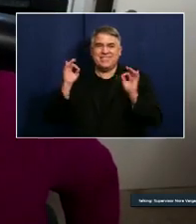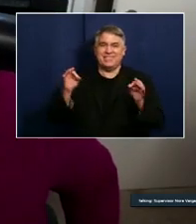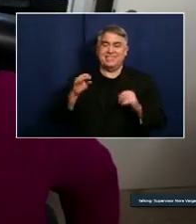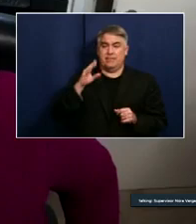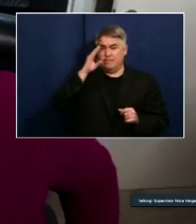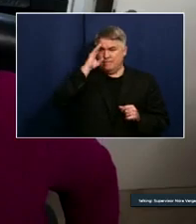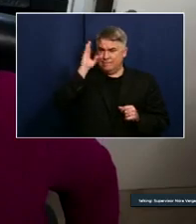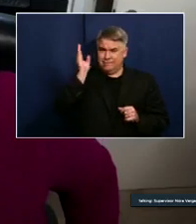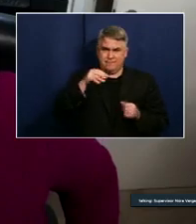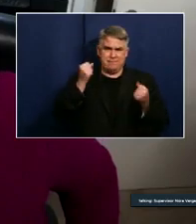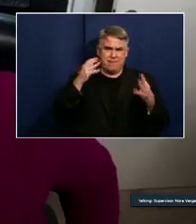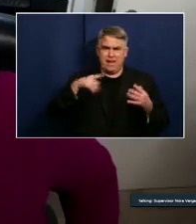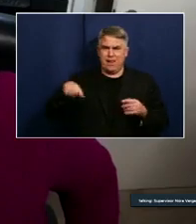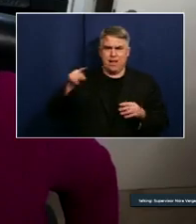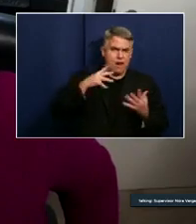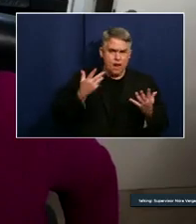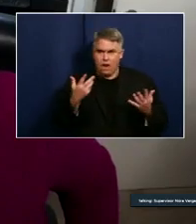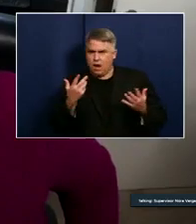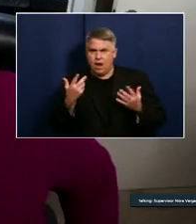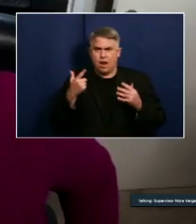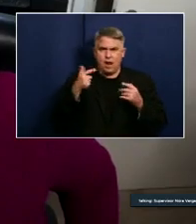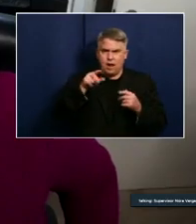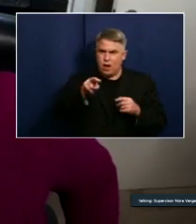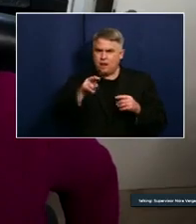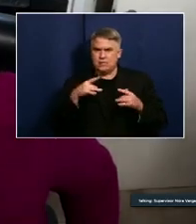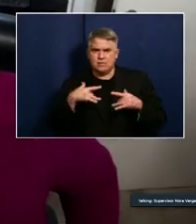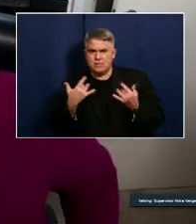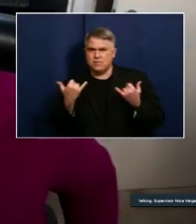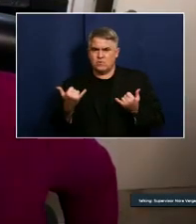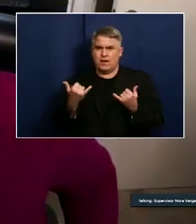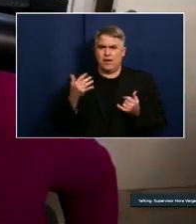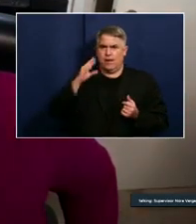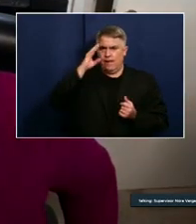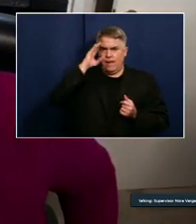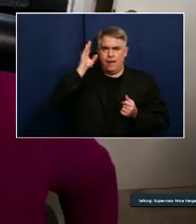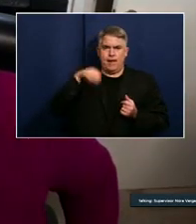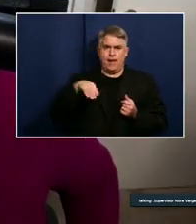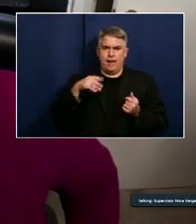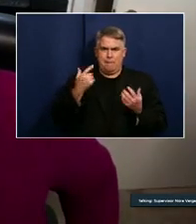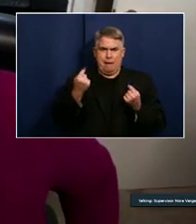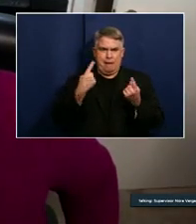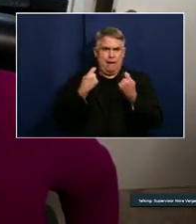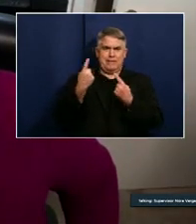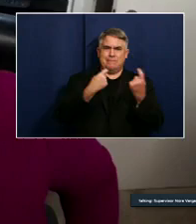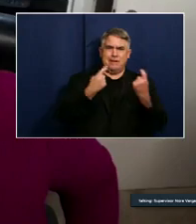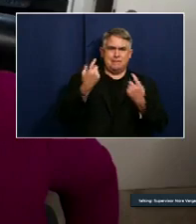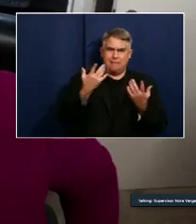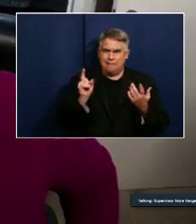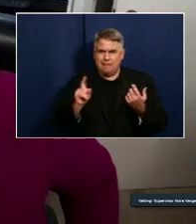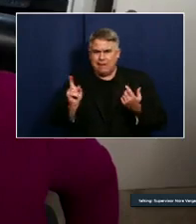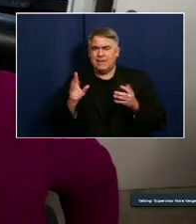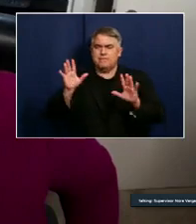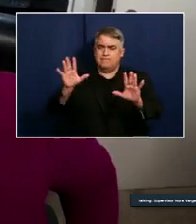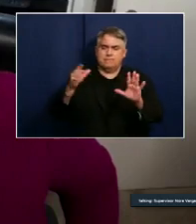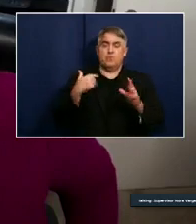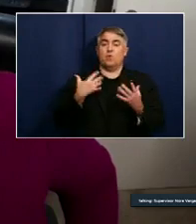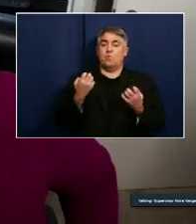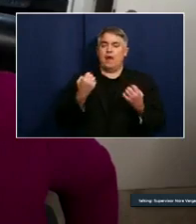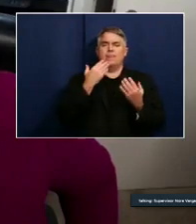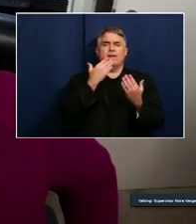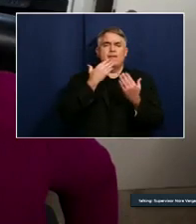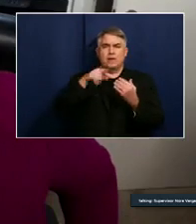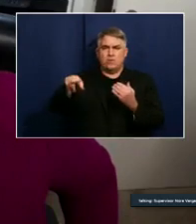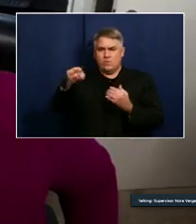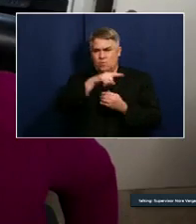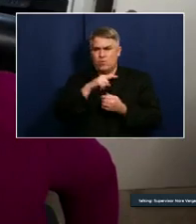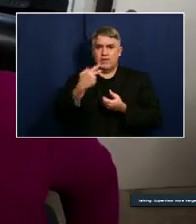of viewers are watching us today, and I know that we've received a good amount of questions. So I do want to thank everyone who is joining us, and I want to